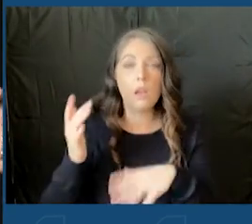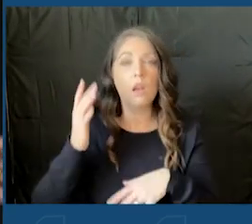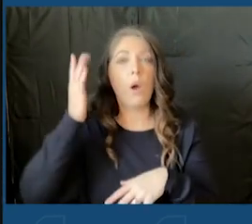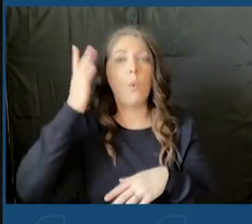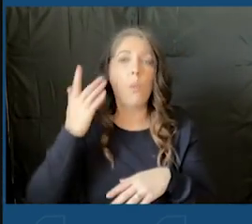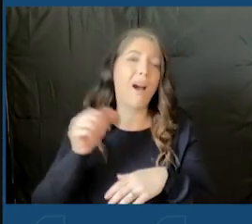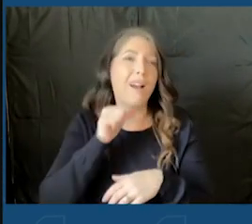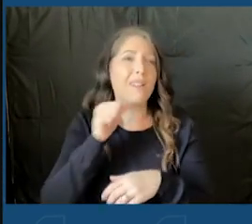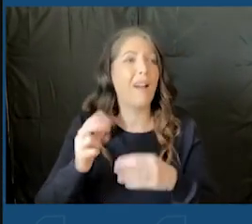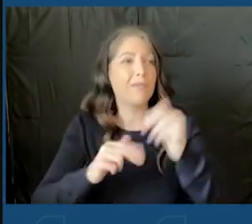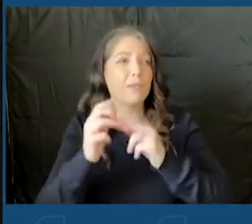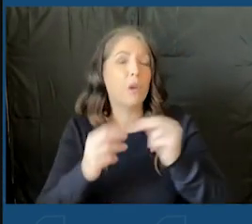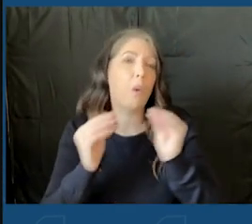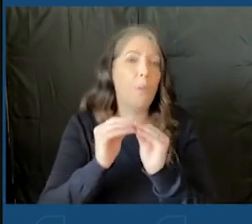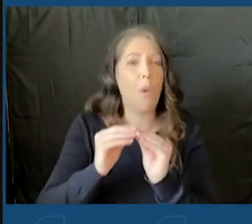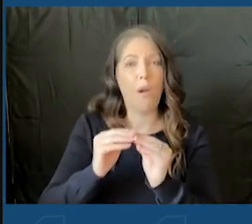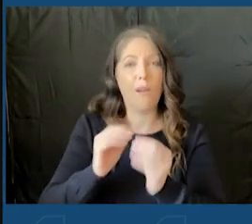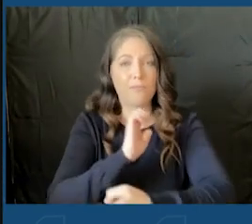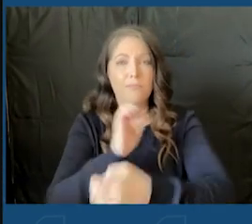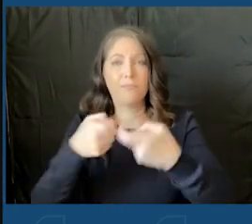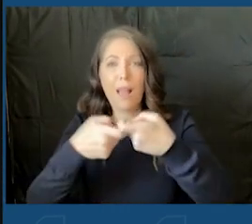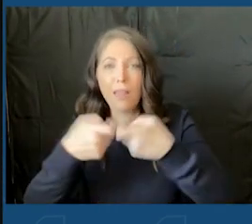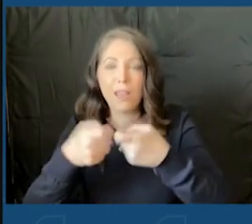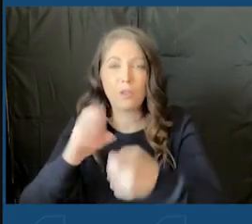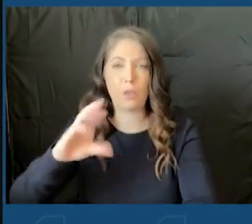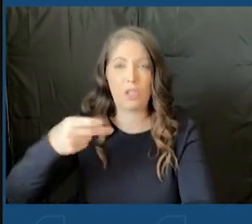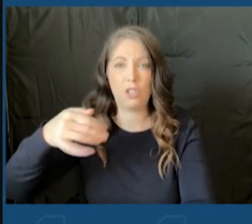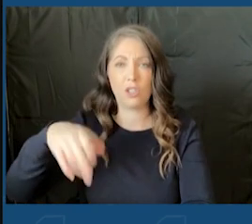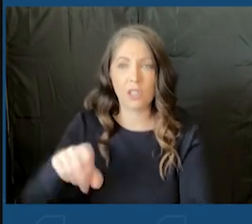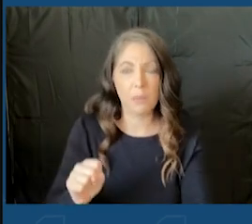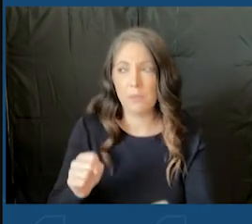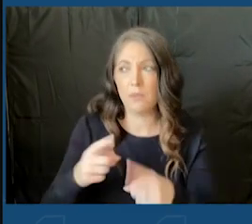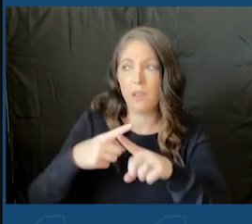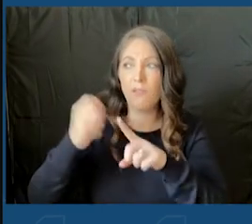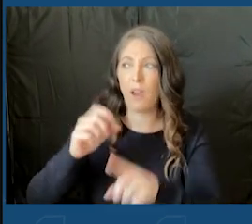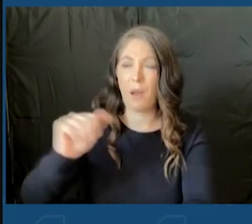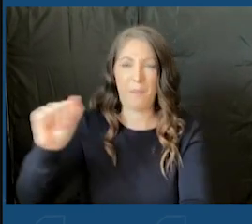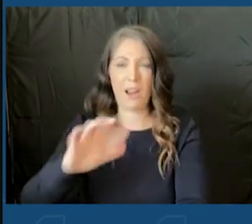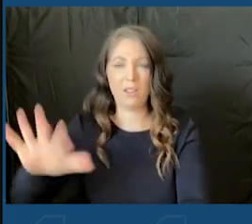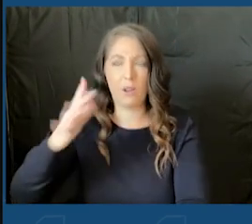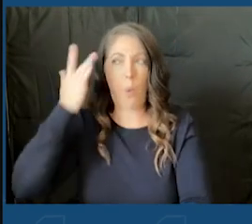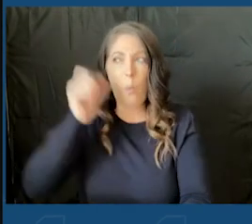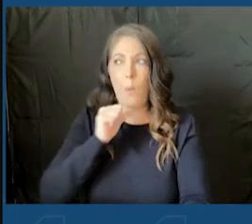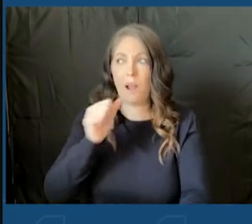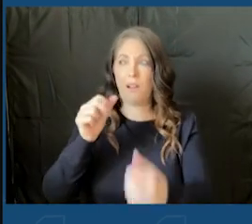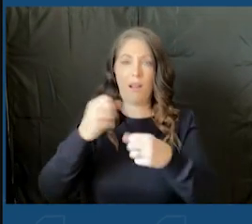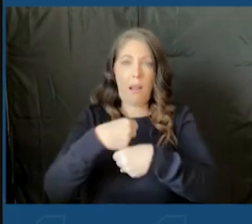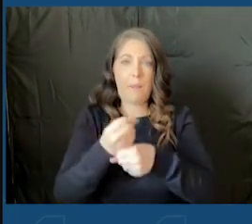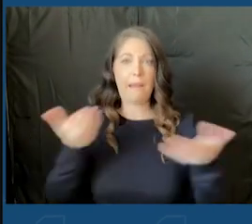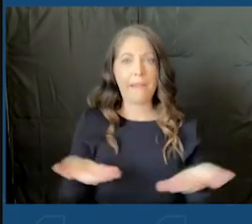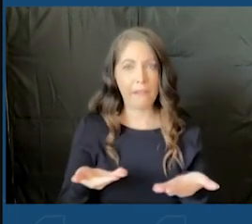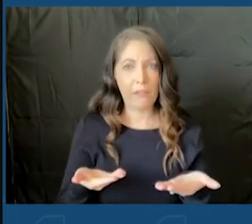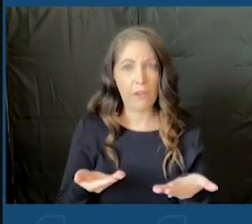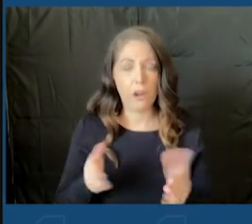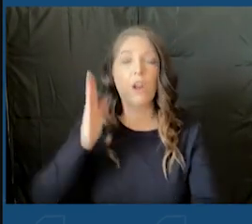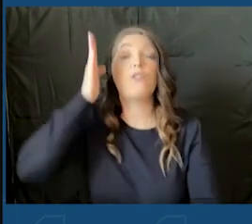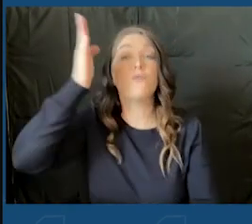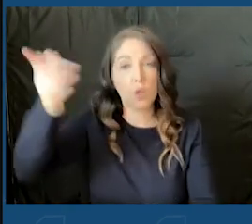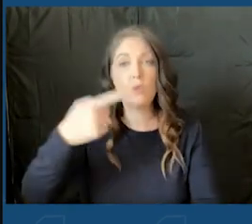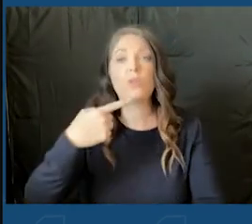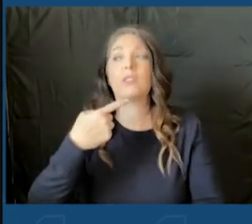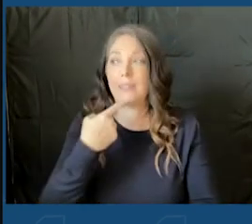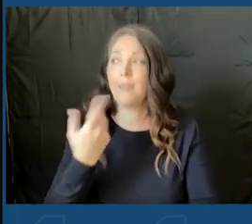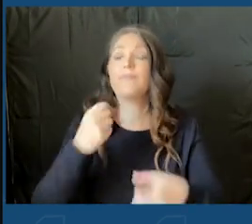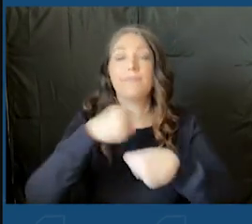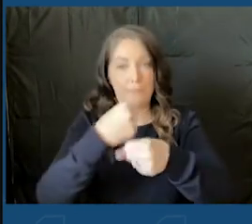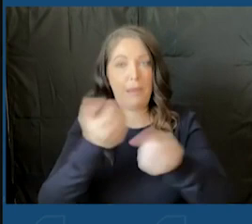from Southeast Asia. Well, why aren't we making them here? Well, the future says we make them here. And that is something I'm working very